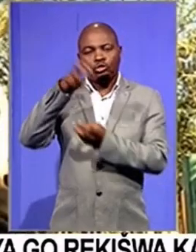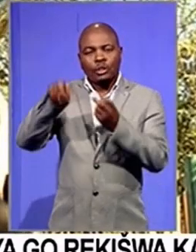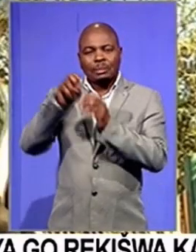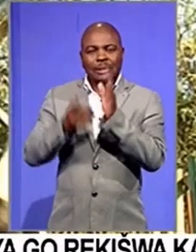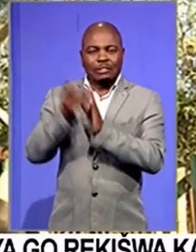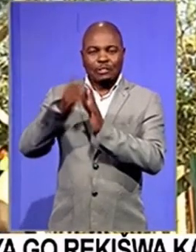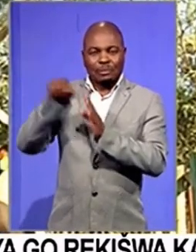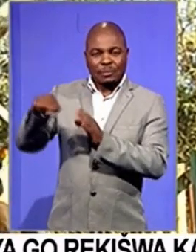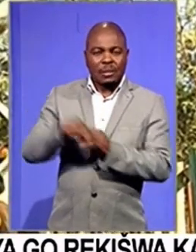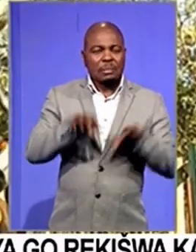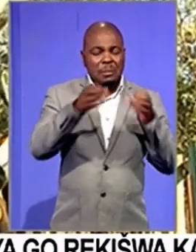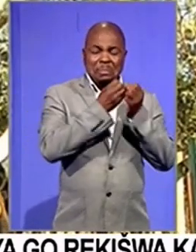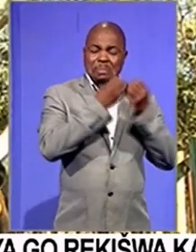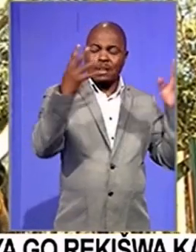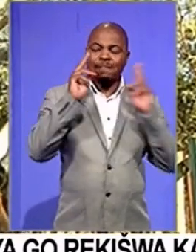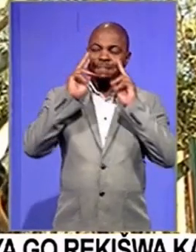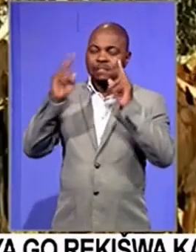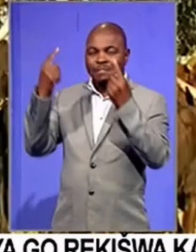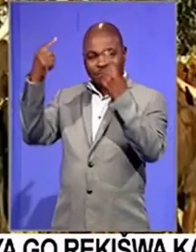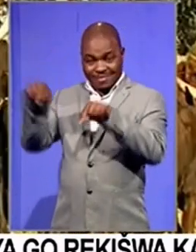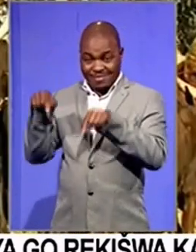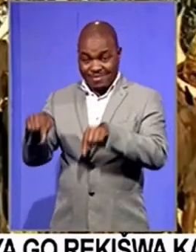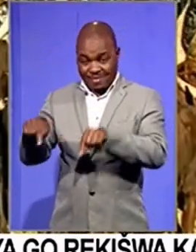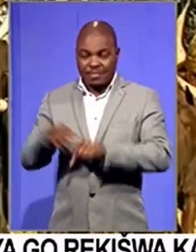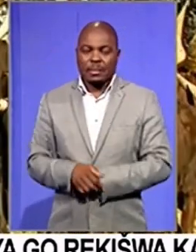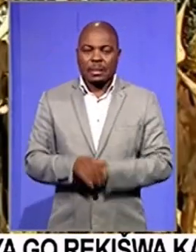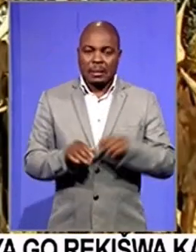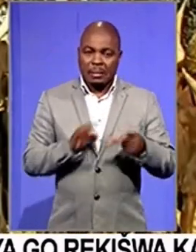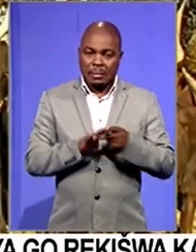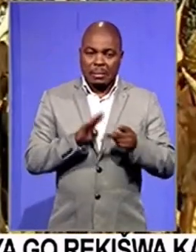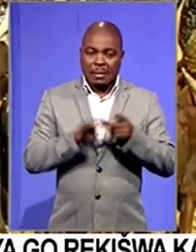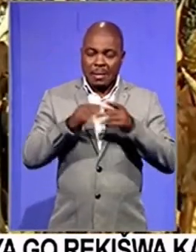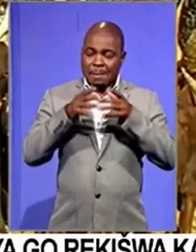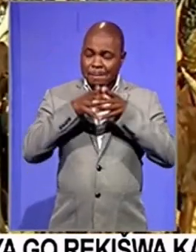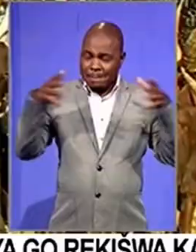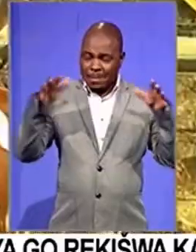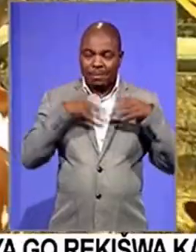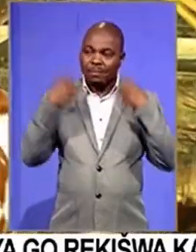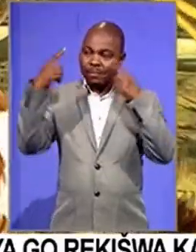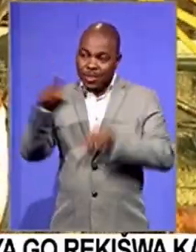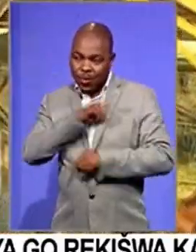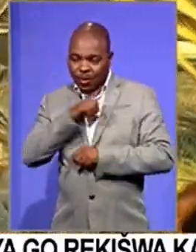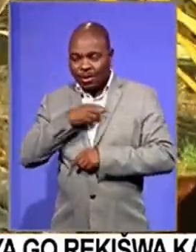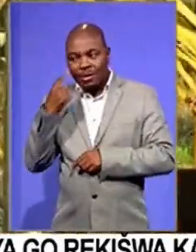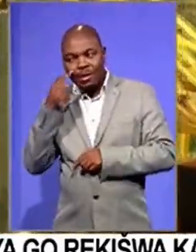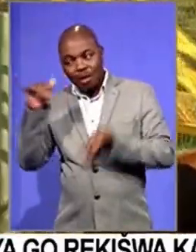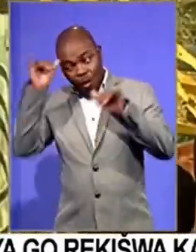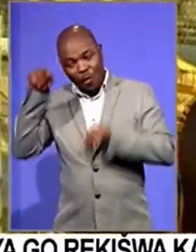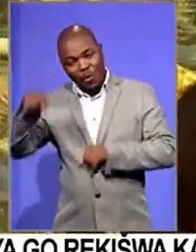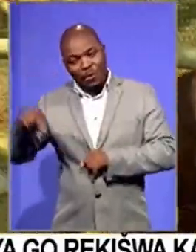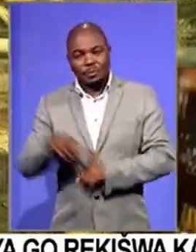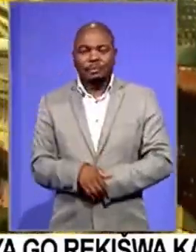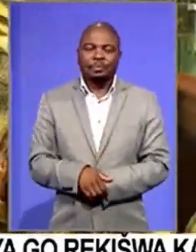E kgeregelwa ke baeti ba bantši go tšwa go lla gauswi mo go ge di kgolo e leng tšona dikgomo tše tša Ankole.